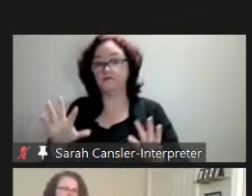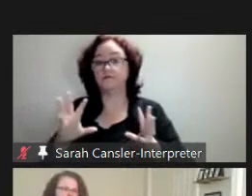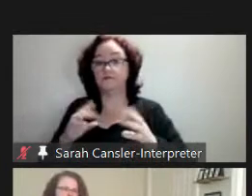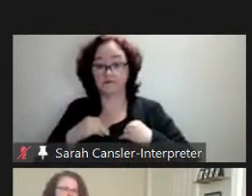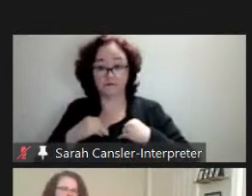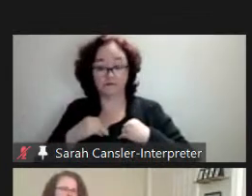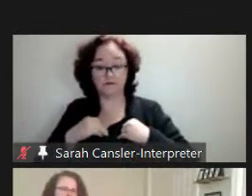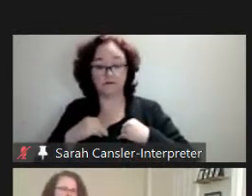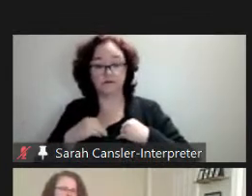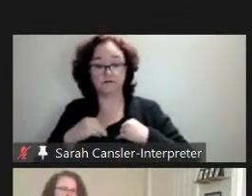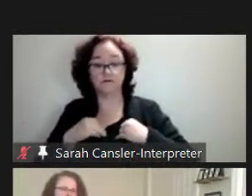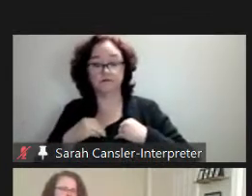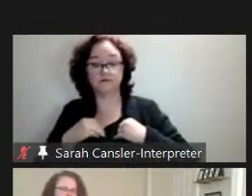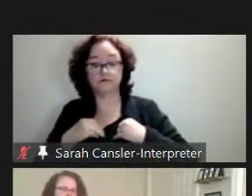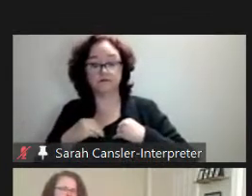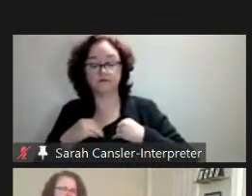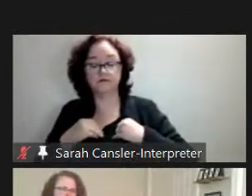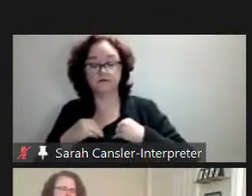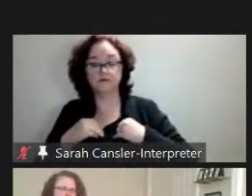to go